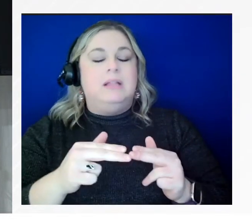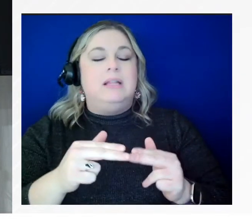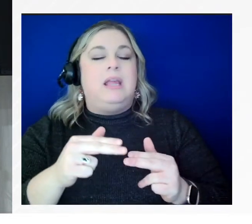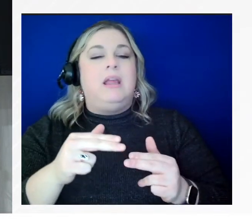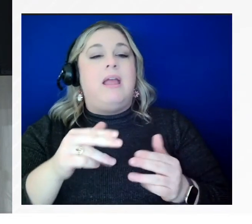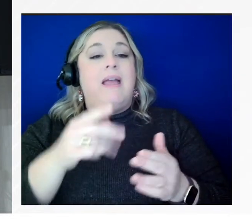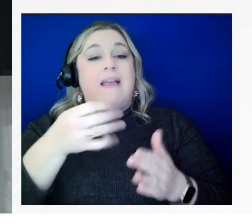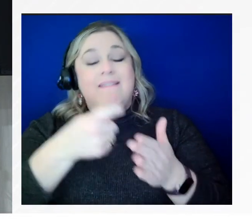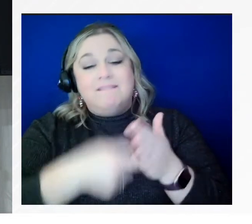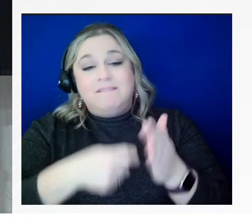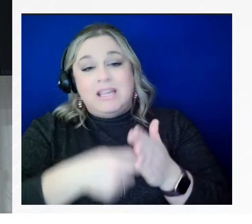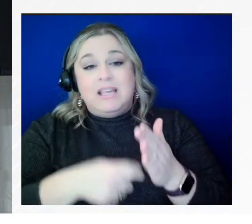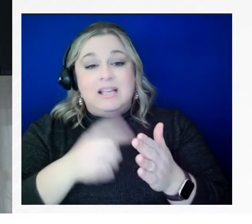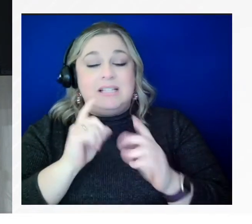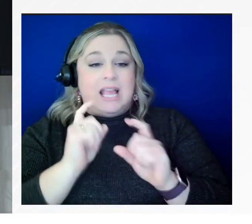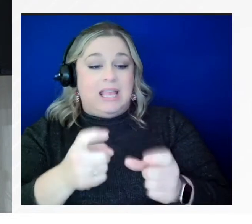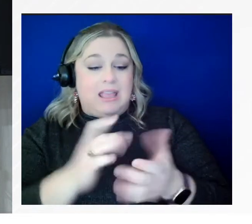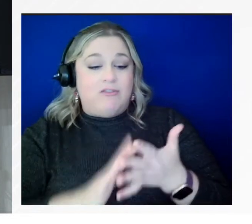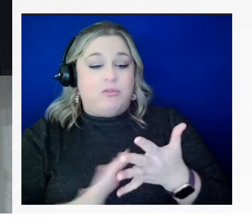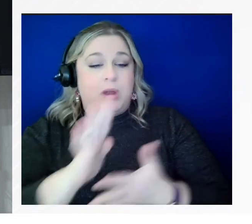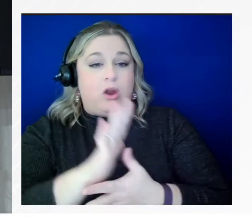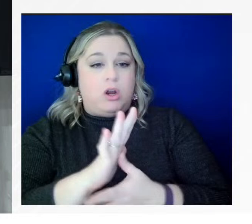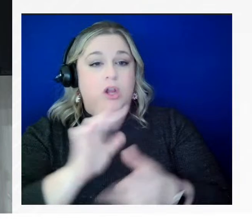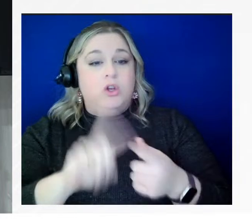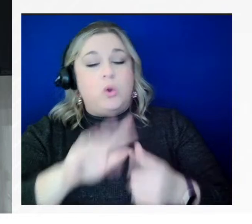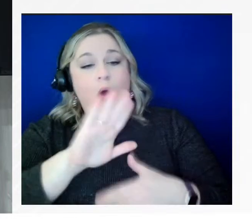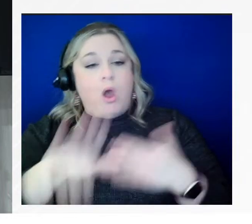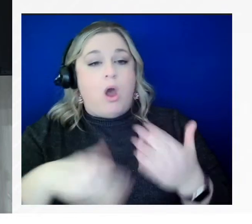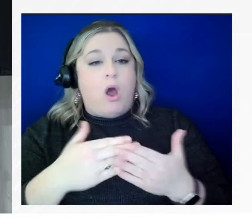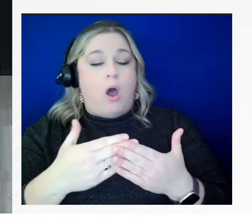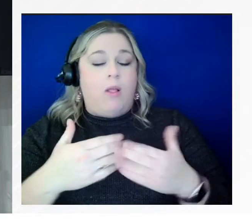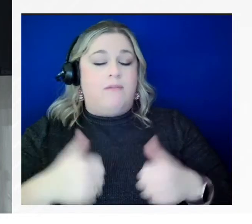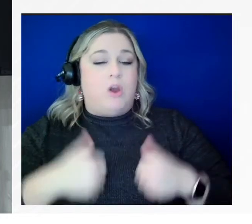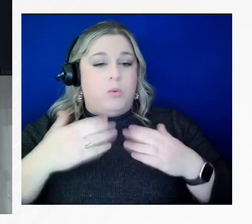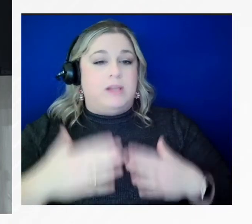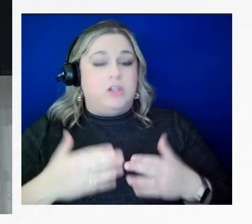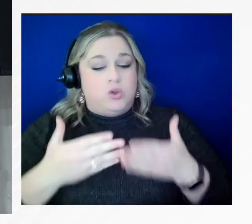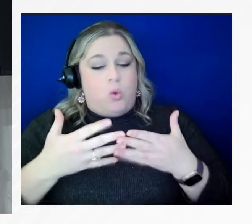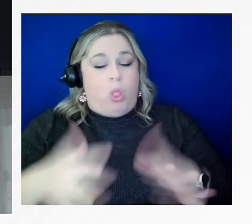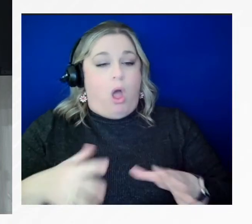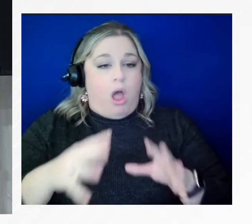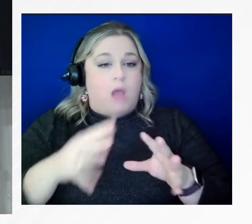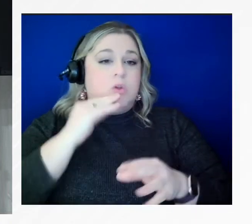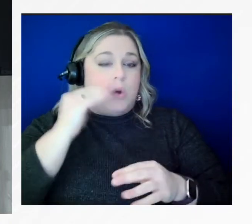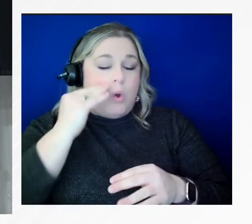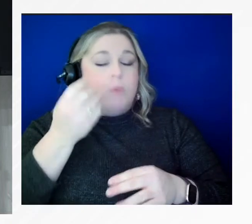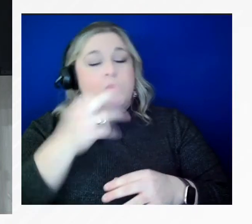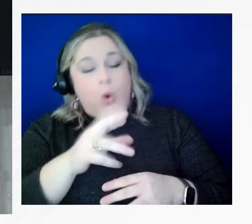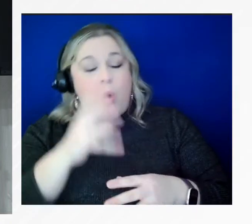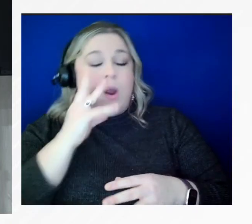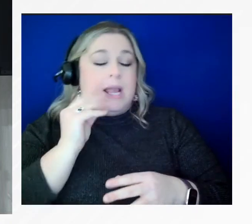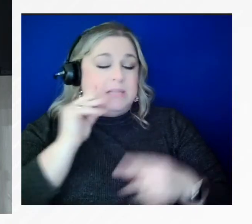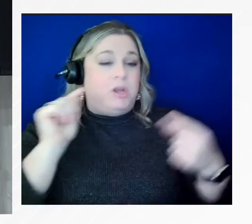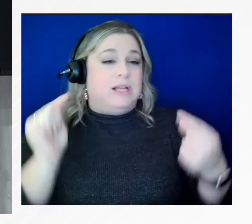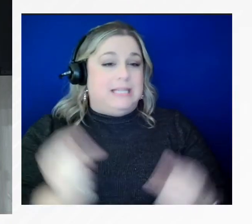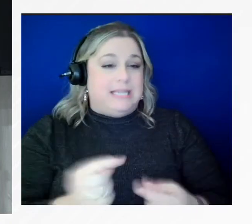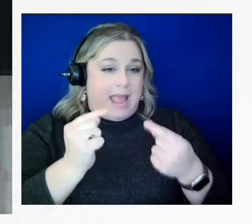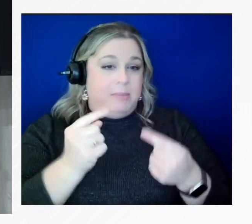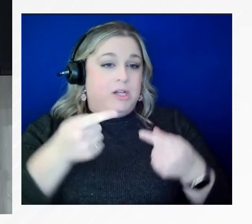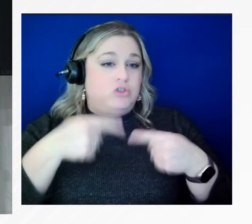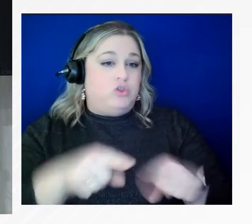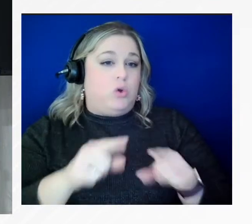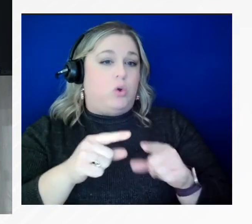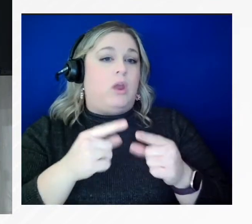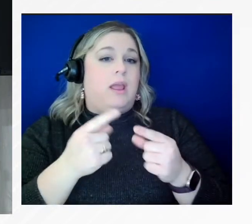to all our Malibu residents who lost their homes and or were damaged in the Franklin fire? Regarding